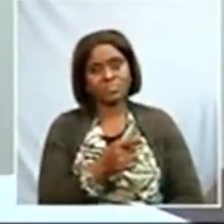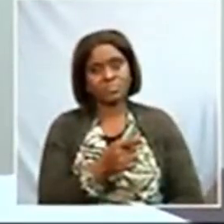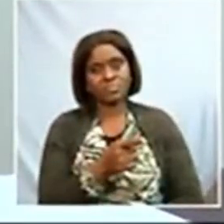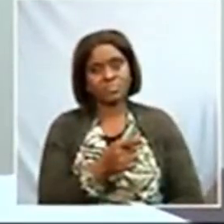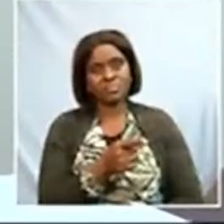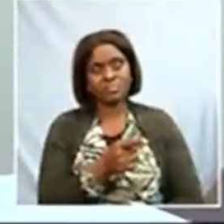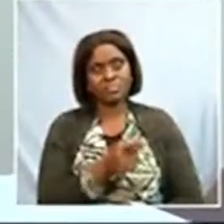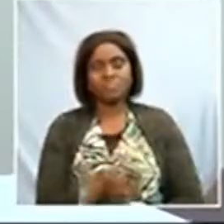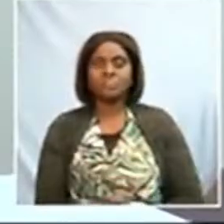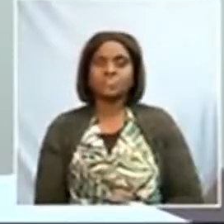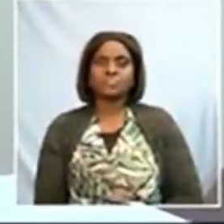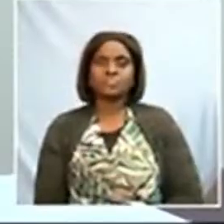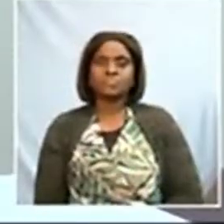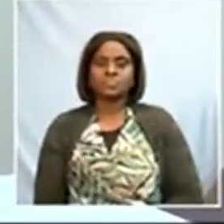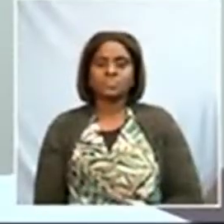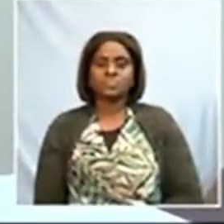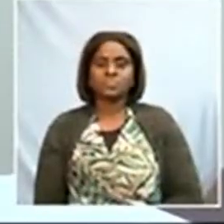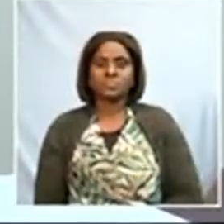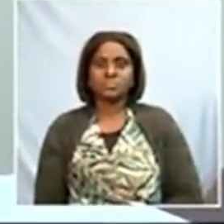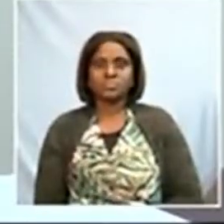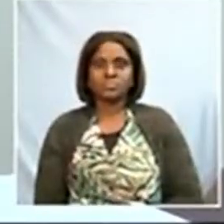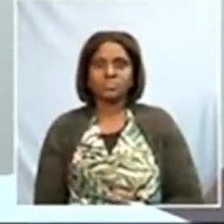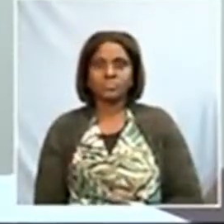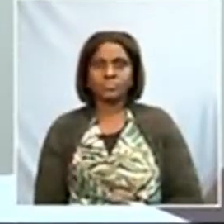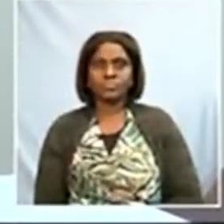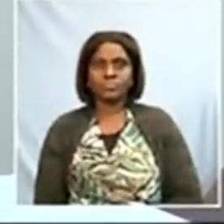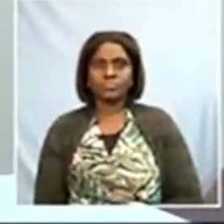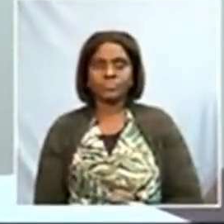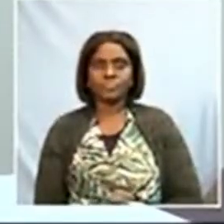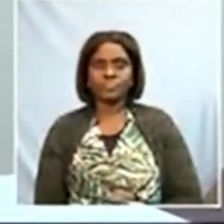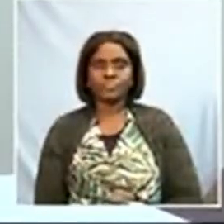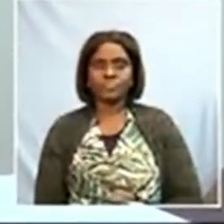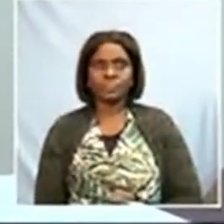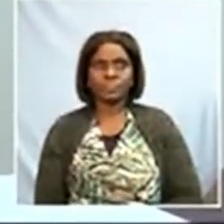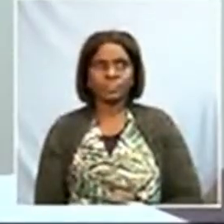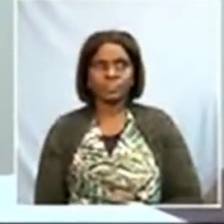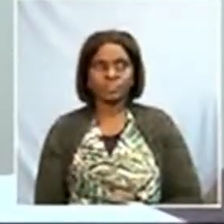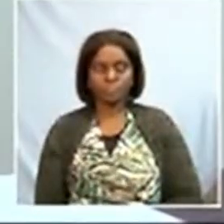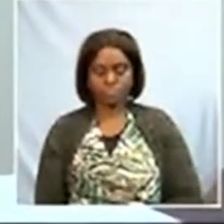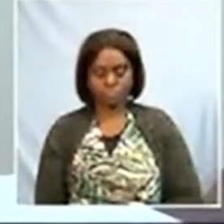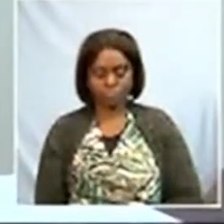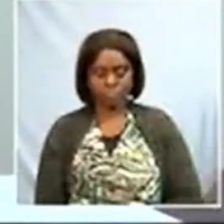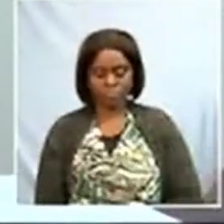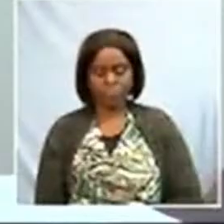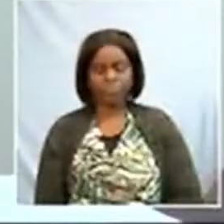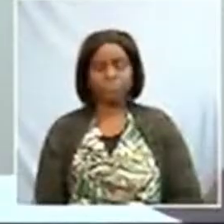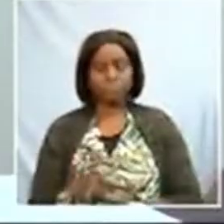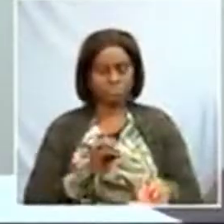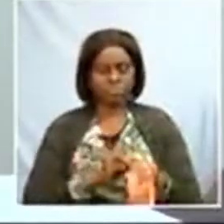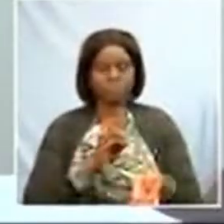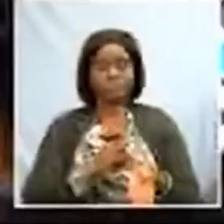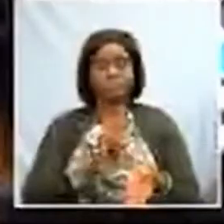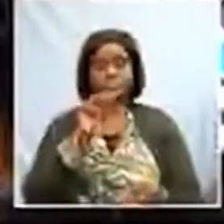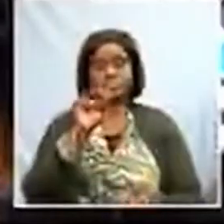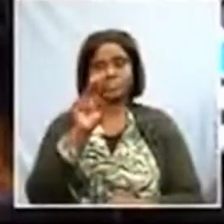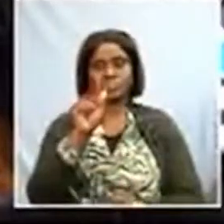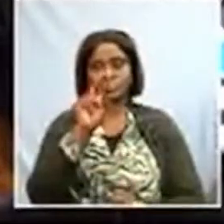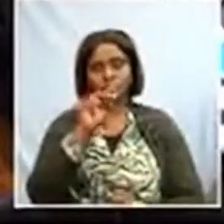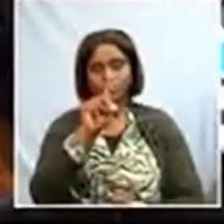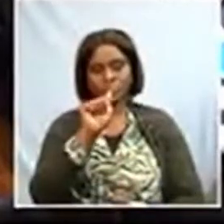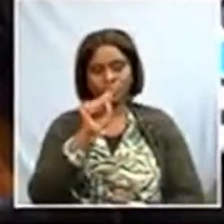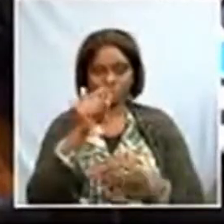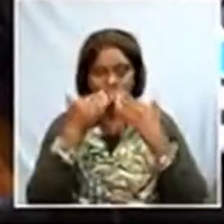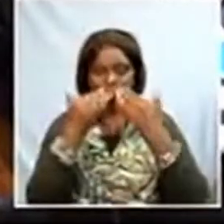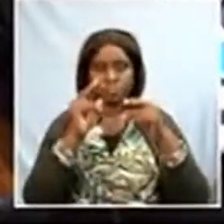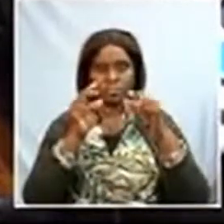Auditor, you wanted to? Yes, Dr. Mwanza. Thank you, Chair. Just